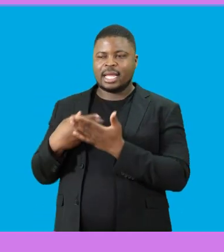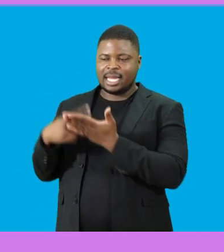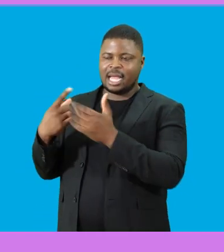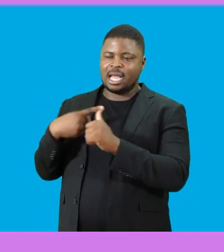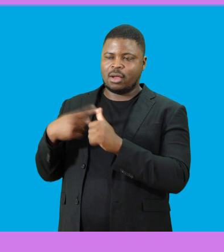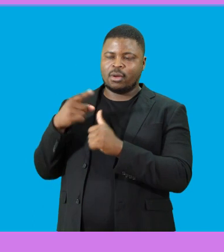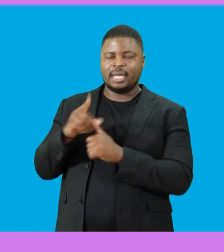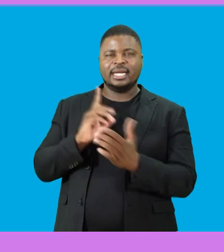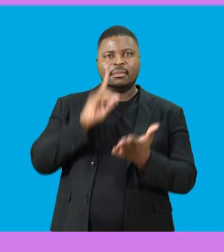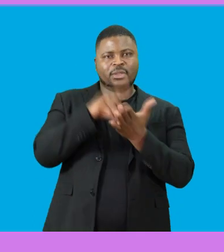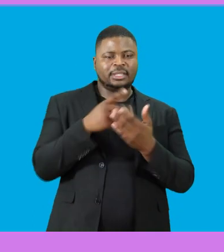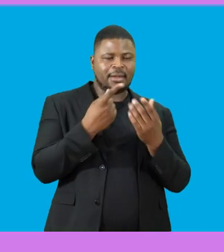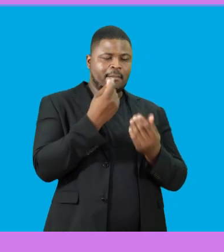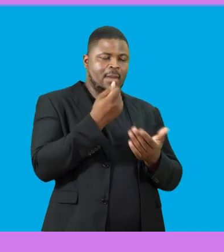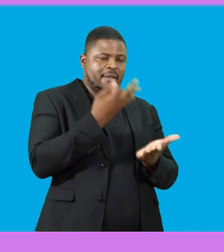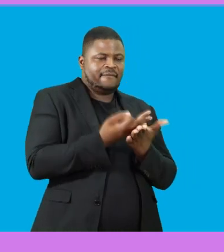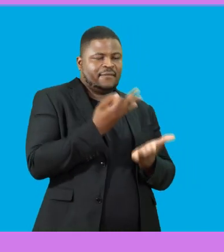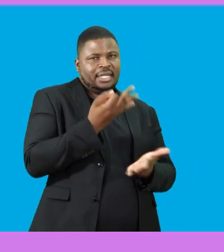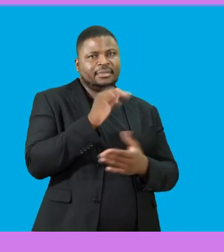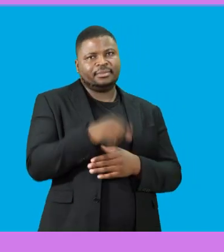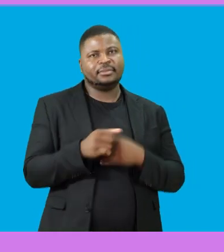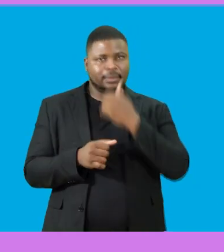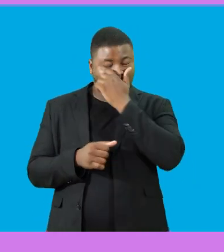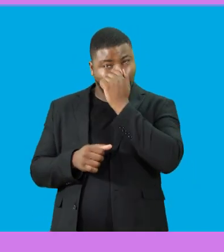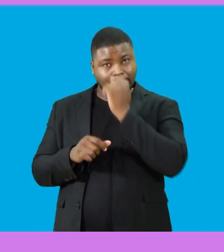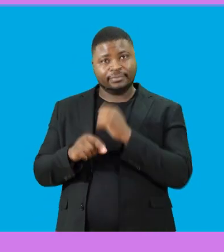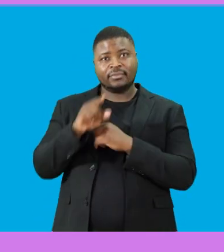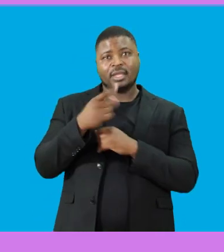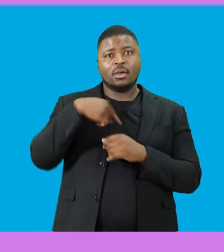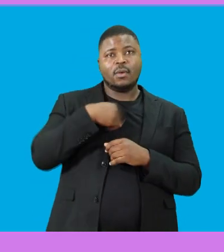the depositing fees. We say fee